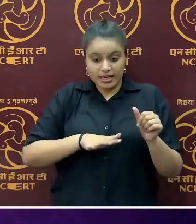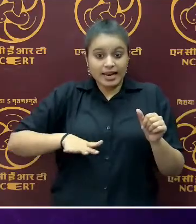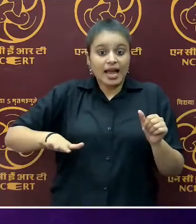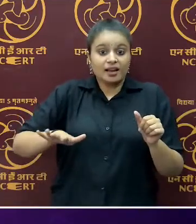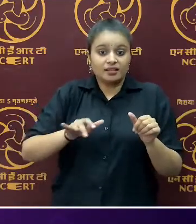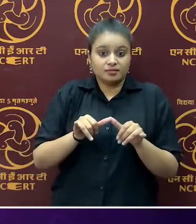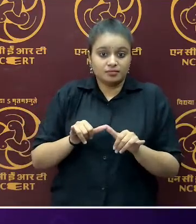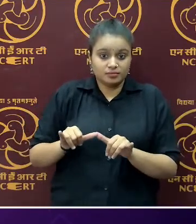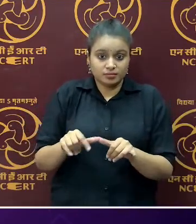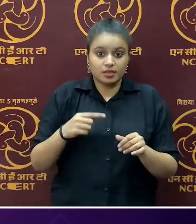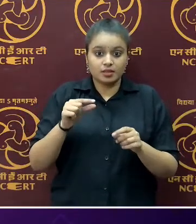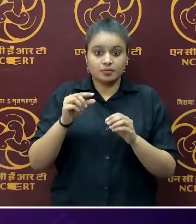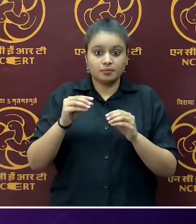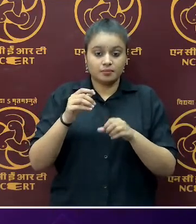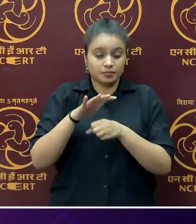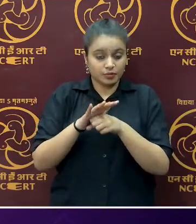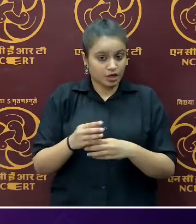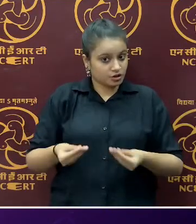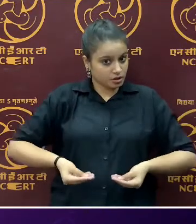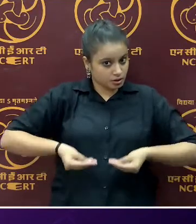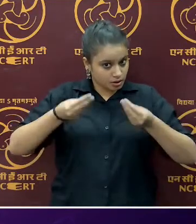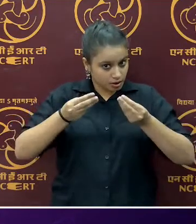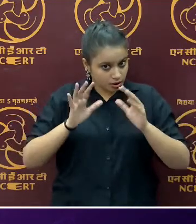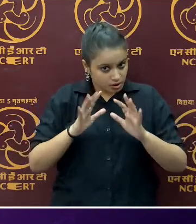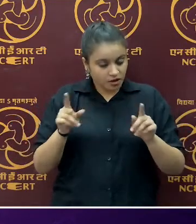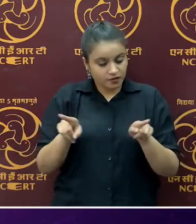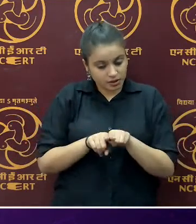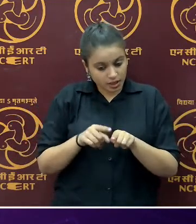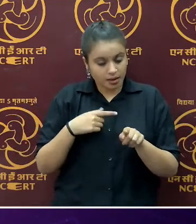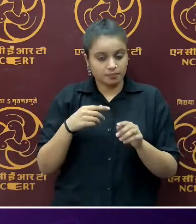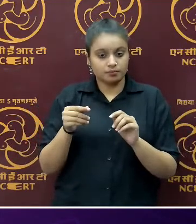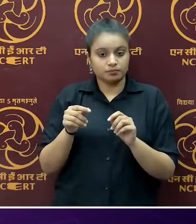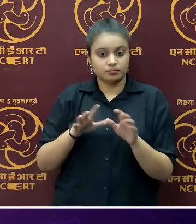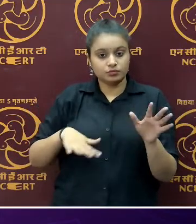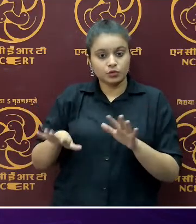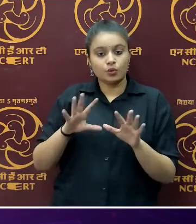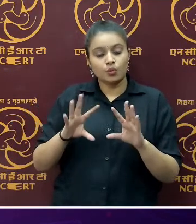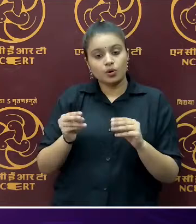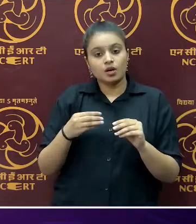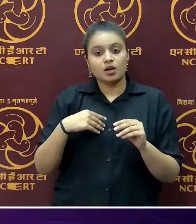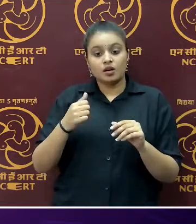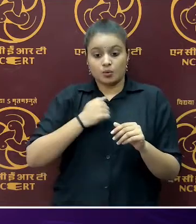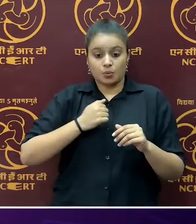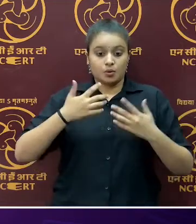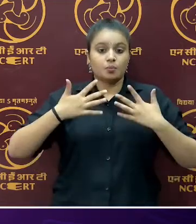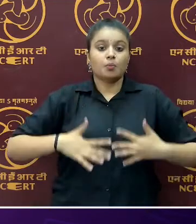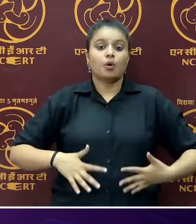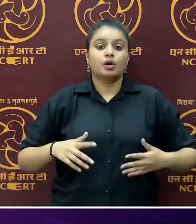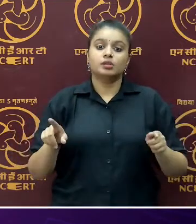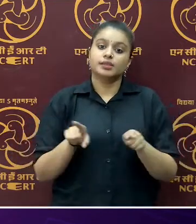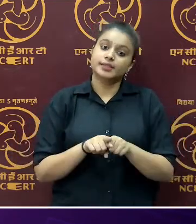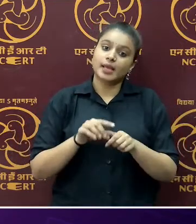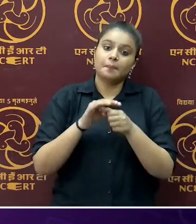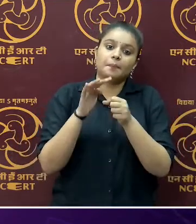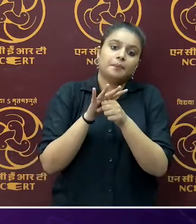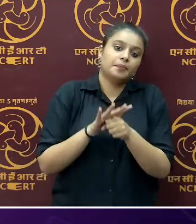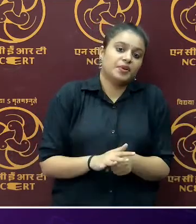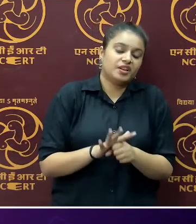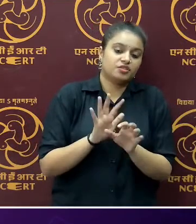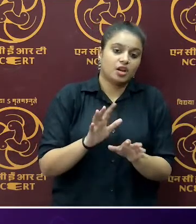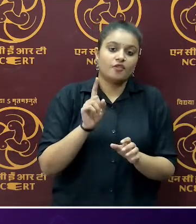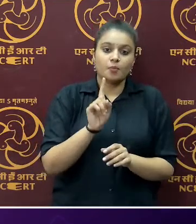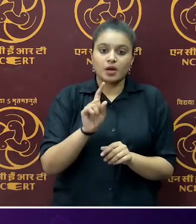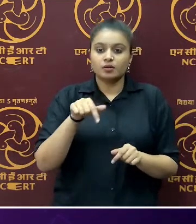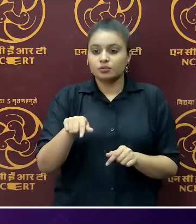pressure is increasing. Right? Same amount of pressure is also exerted on our body. Yes. Yes, but we are